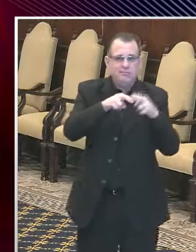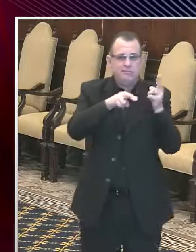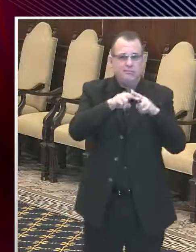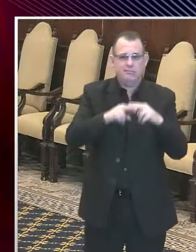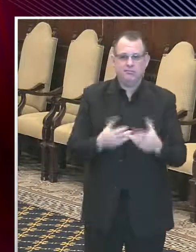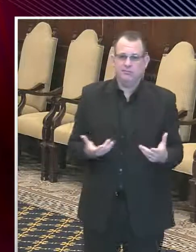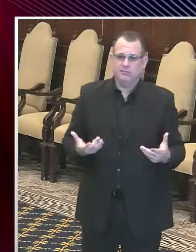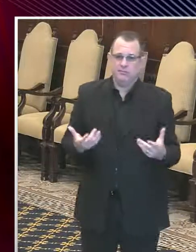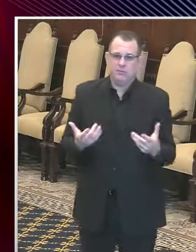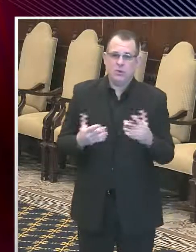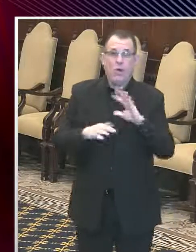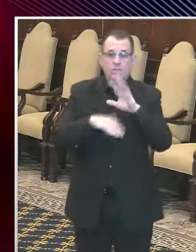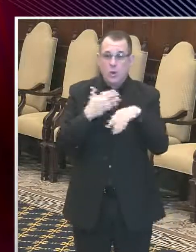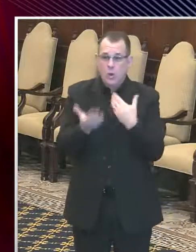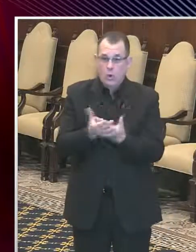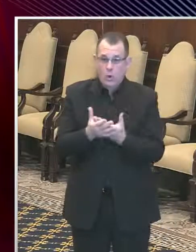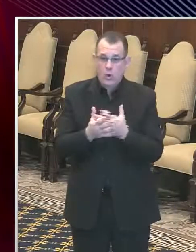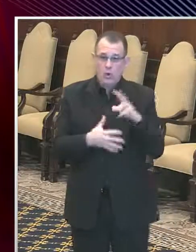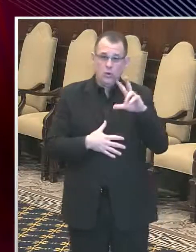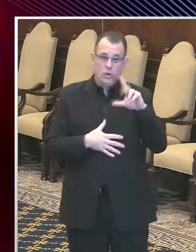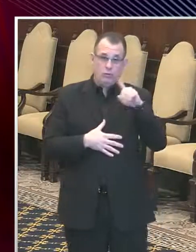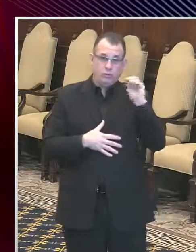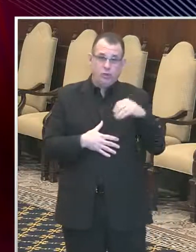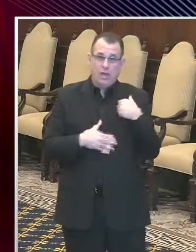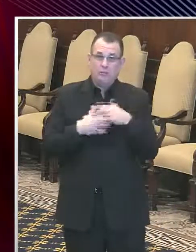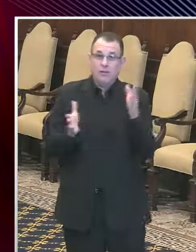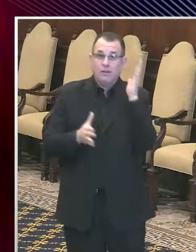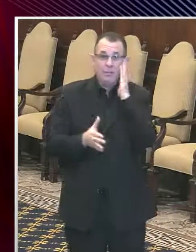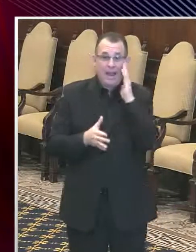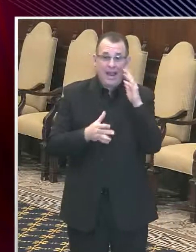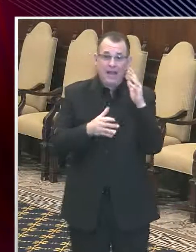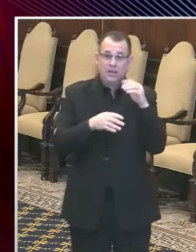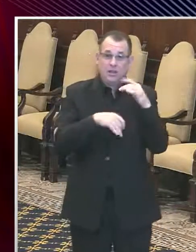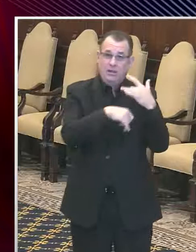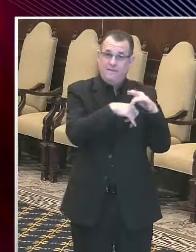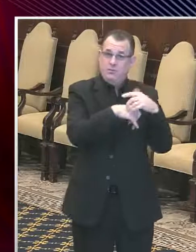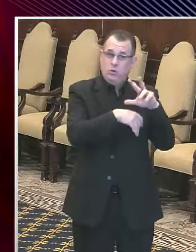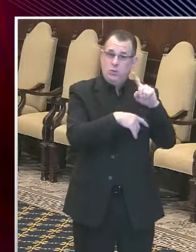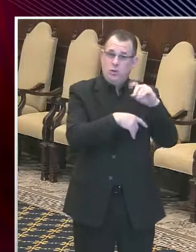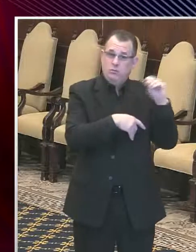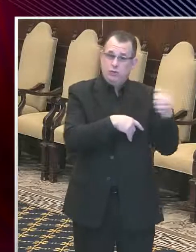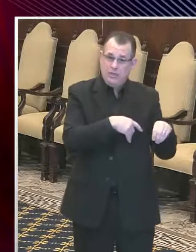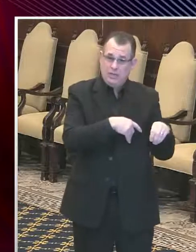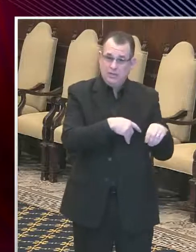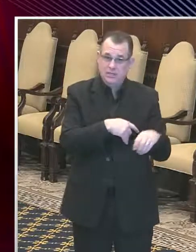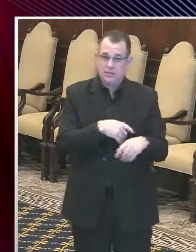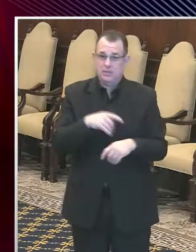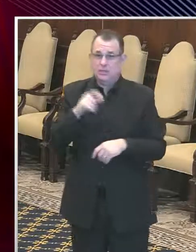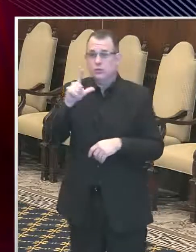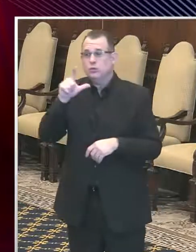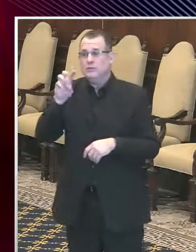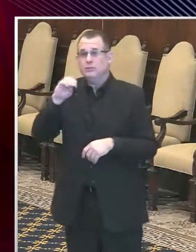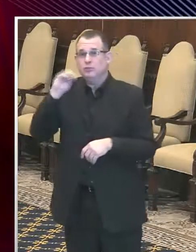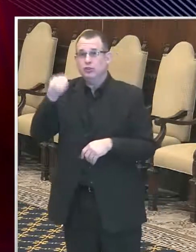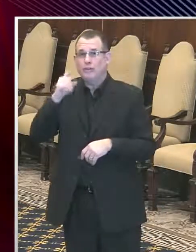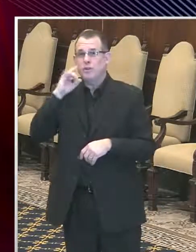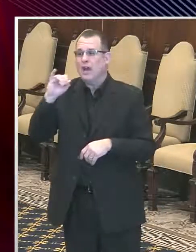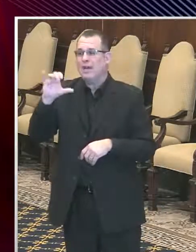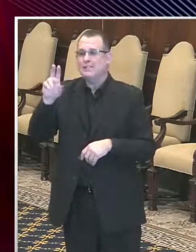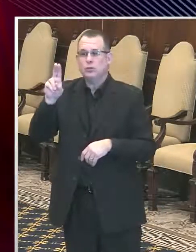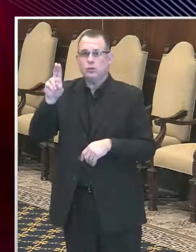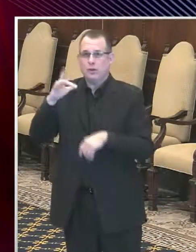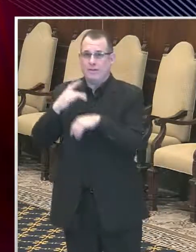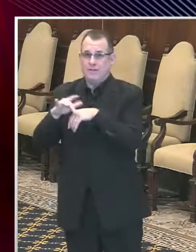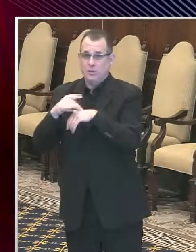general hospital beds that are still vacant and 26% of our intensive care unit beds that are vacant, which means we have plenty of capacity